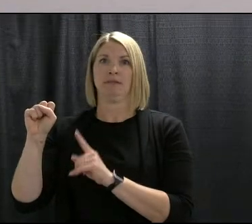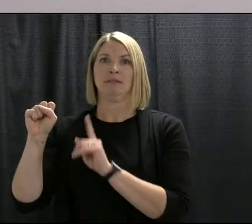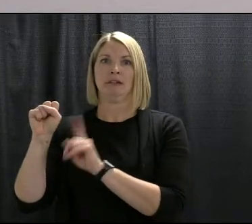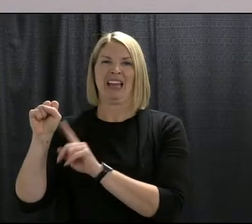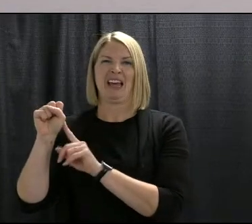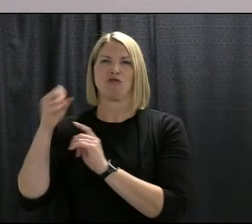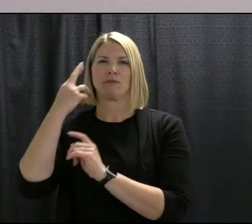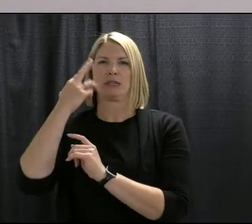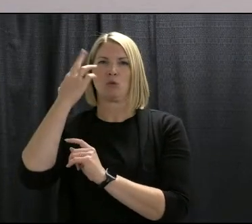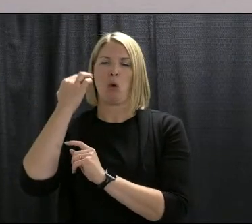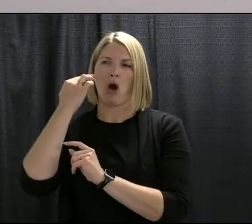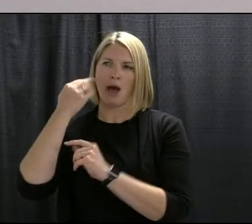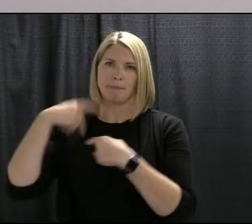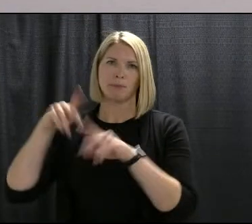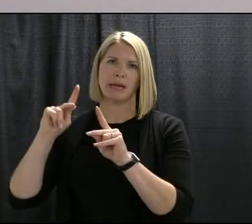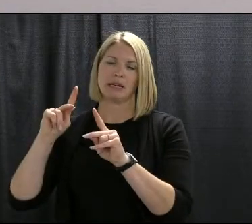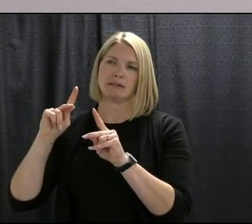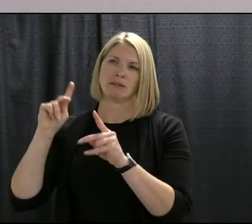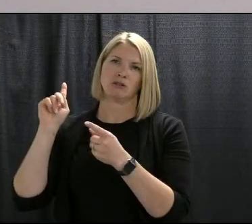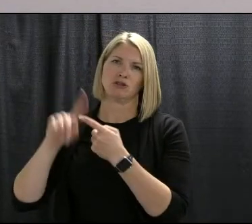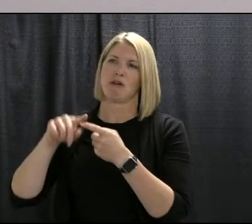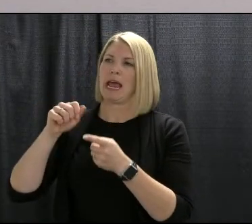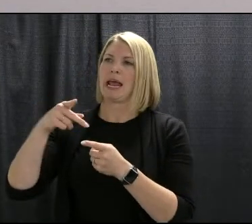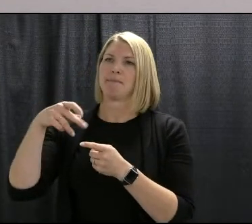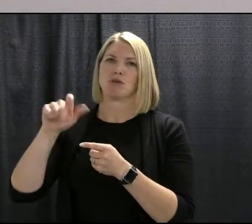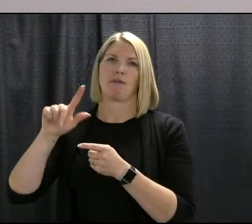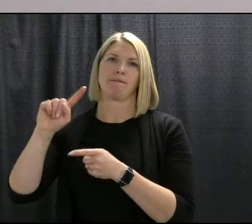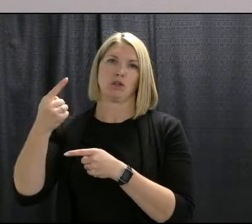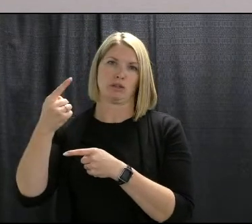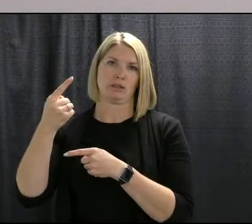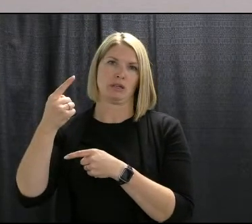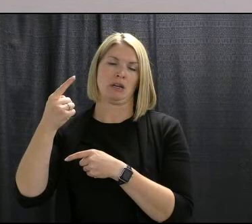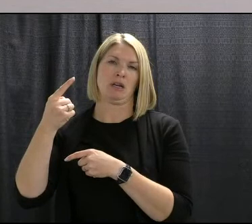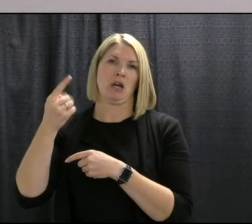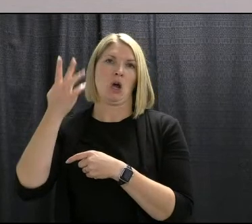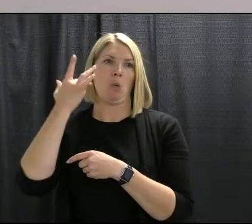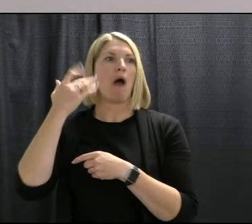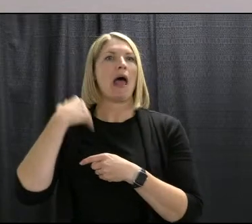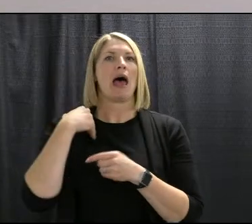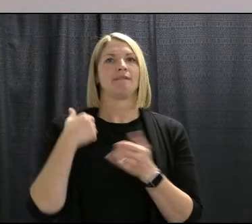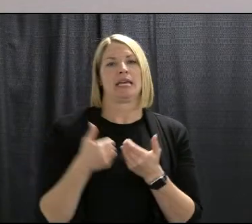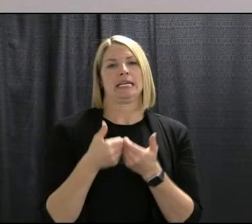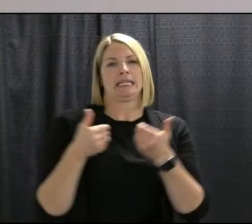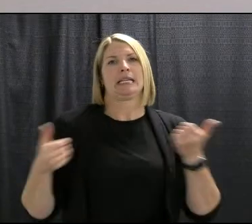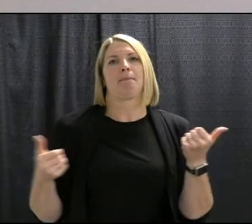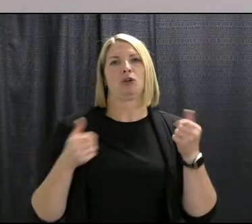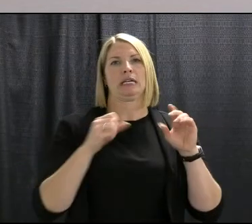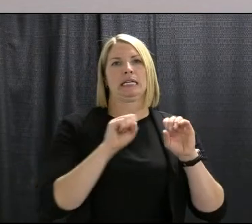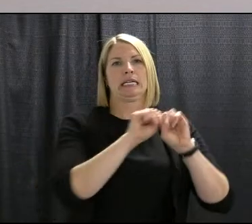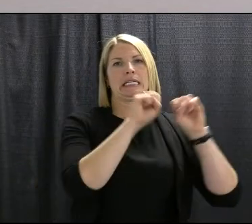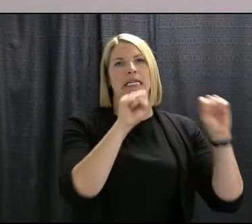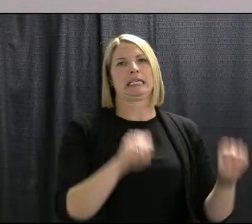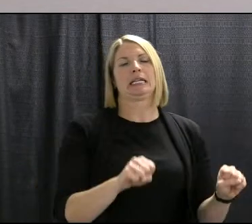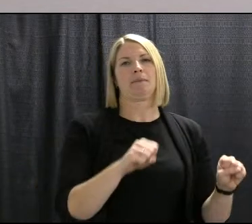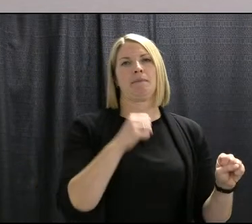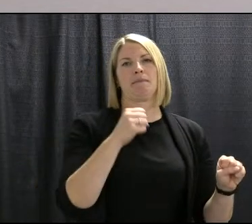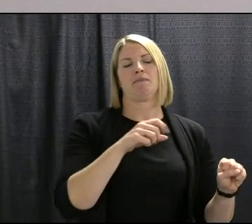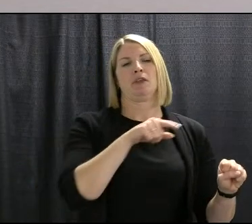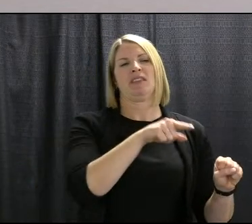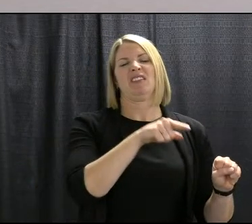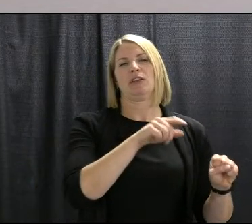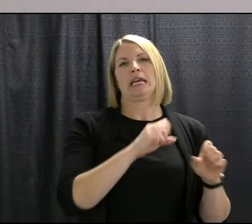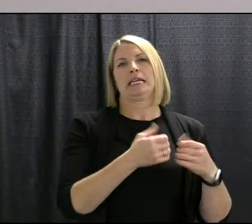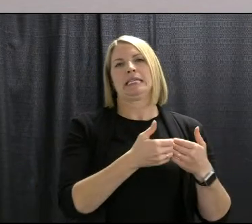till April 1st to be compliant, because we have an outside group that the system, the HAY system is designed from, so